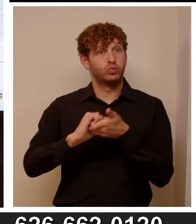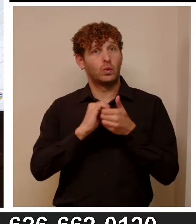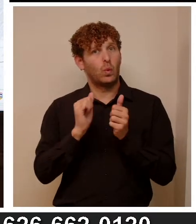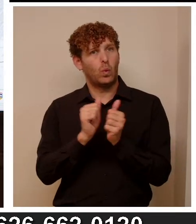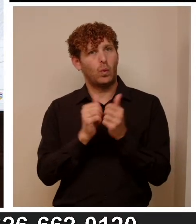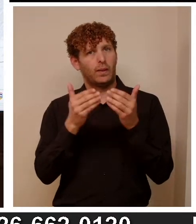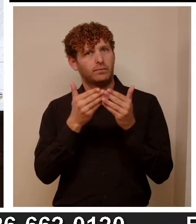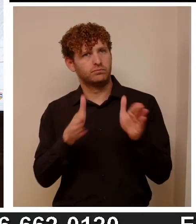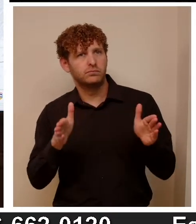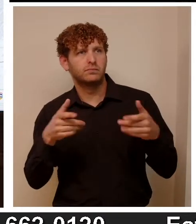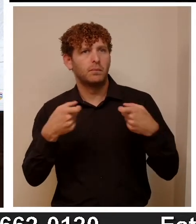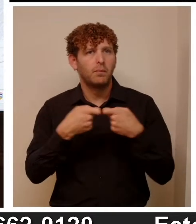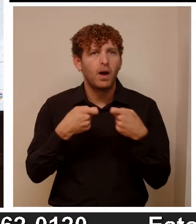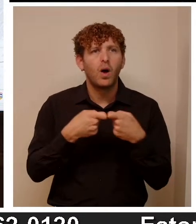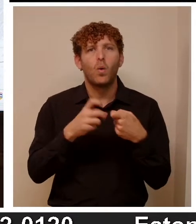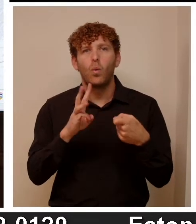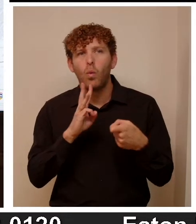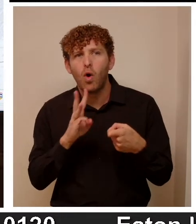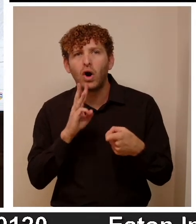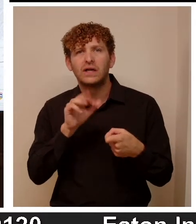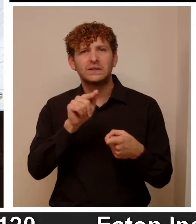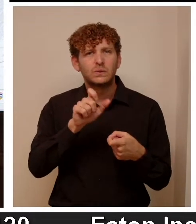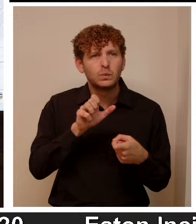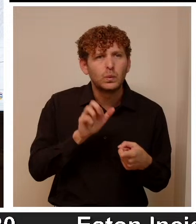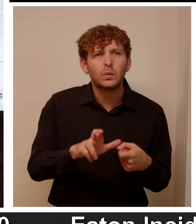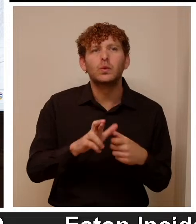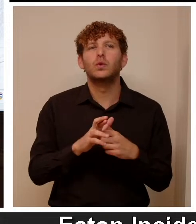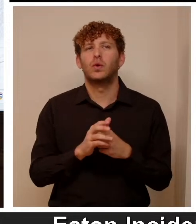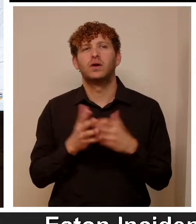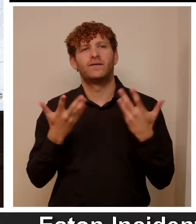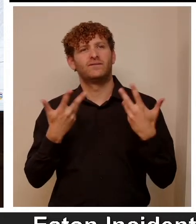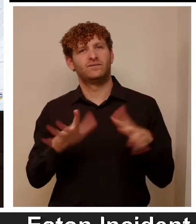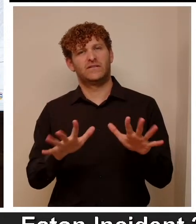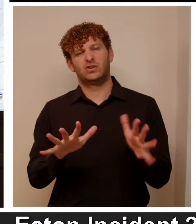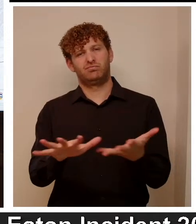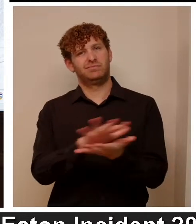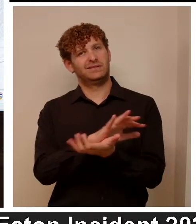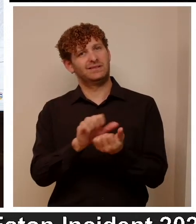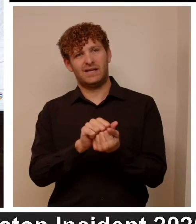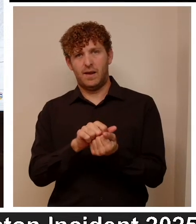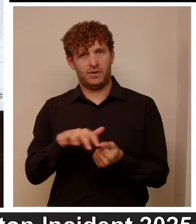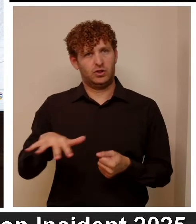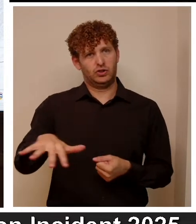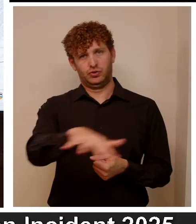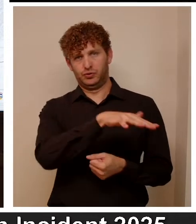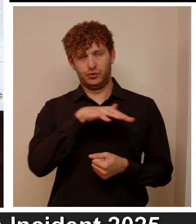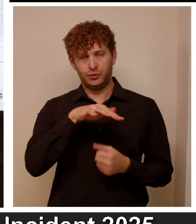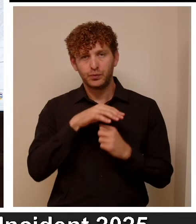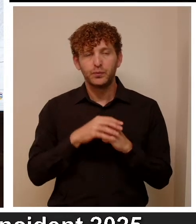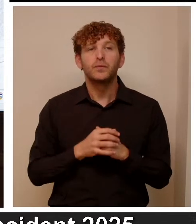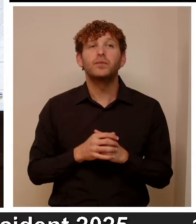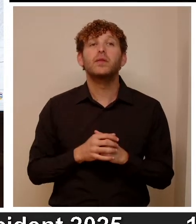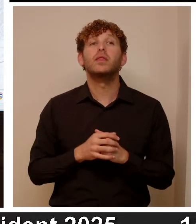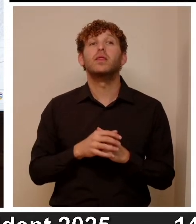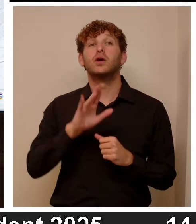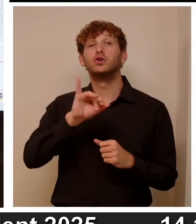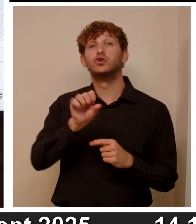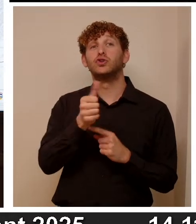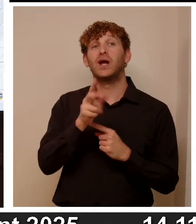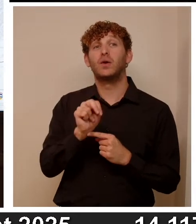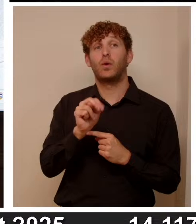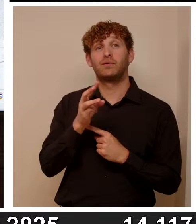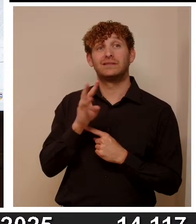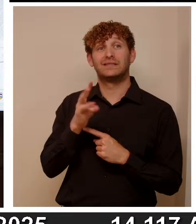sewer service, all of which have been damaged. On January 16th, the LA County Health Officer issued a new order to ensure the